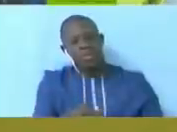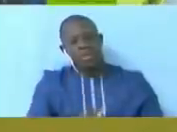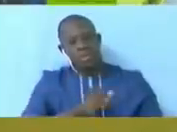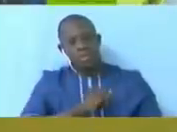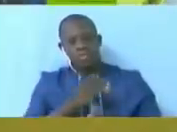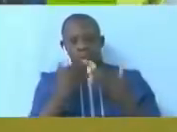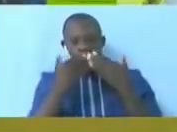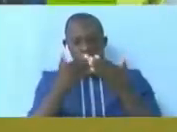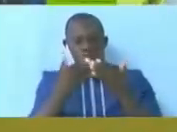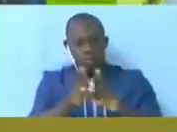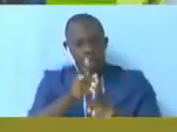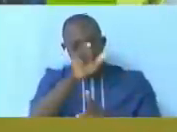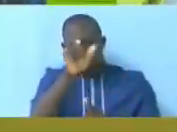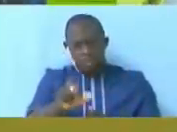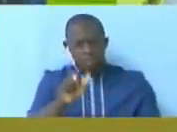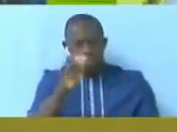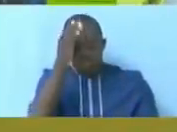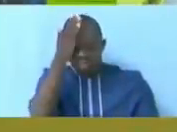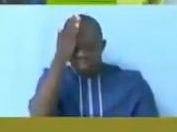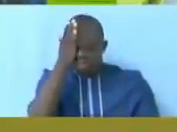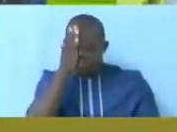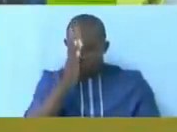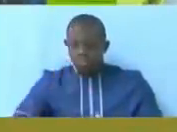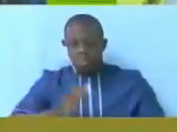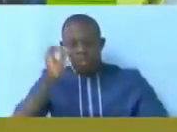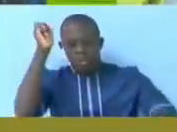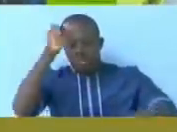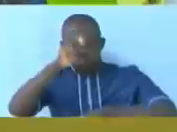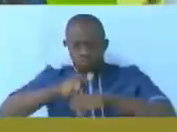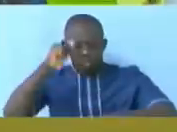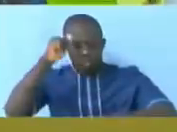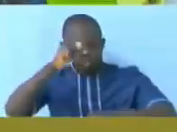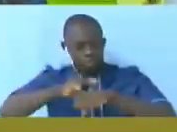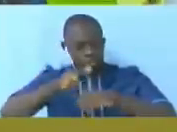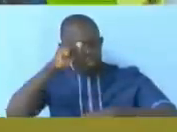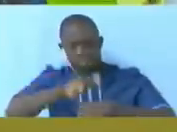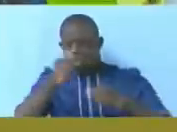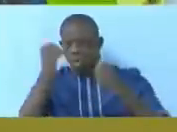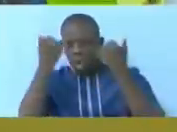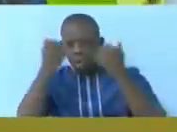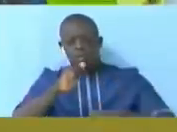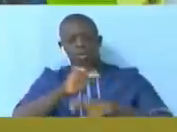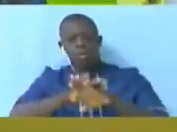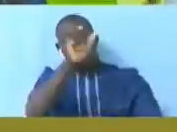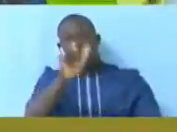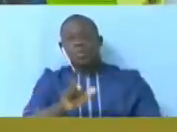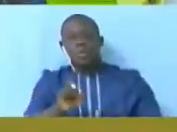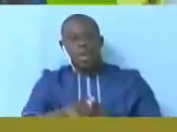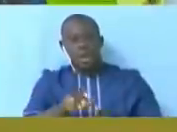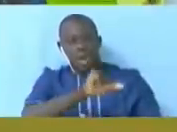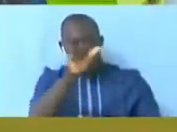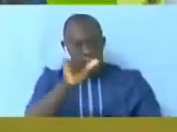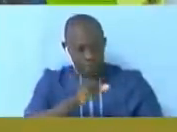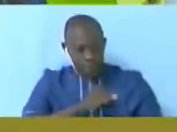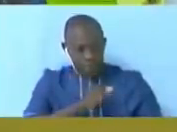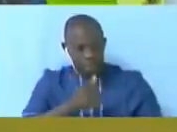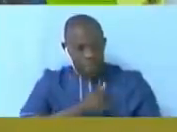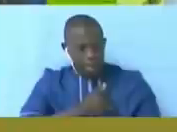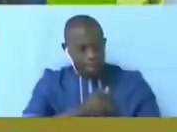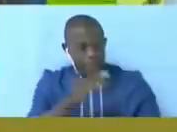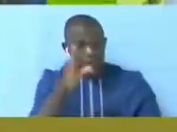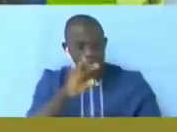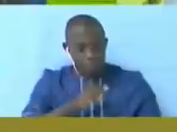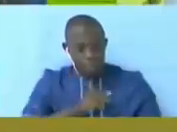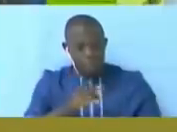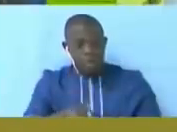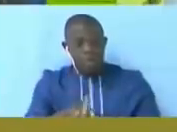she told me that he has been seriously tortured. Agbara nyim fonyala ko yeu ya tajire ya bakela de. And that she was afraid that if I did not get up